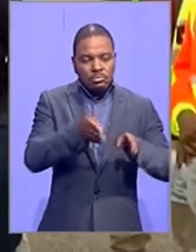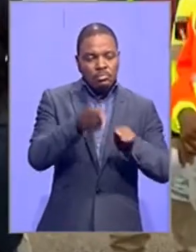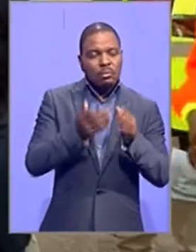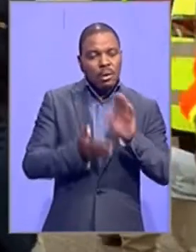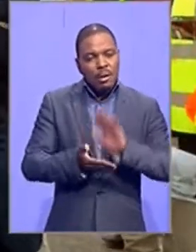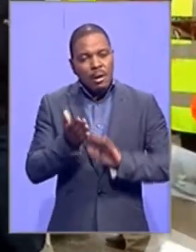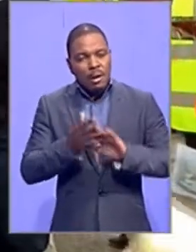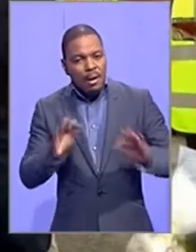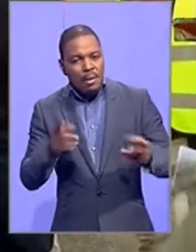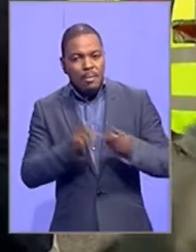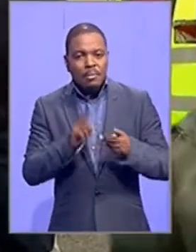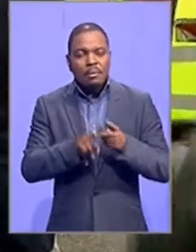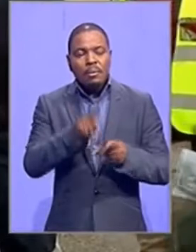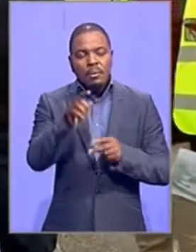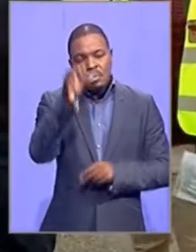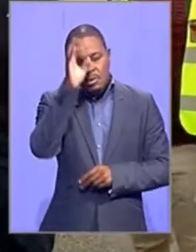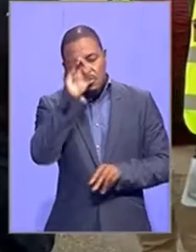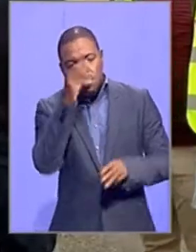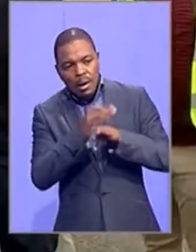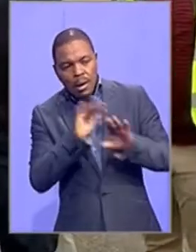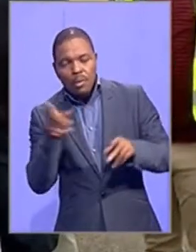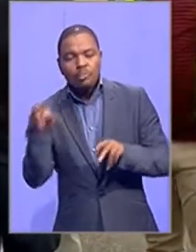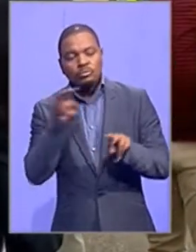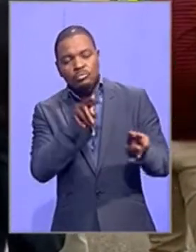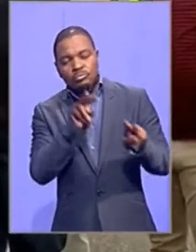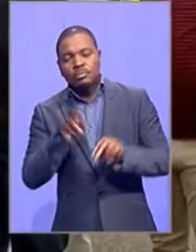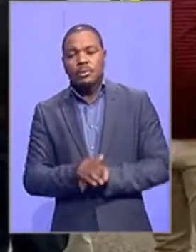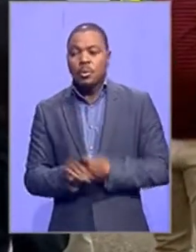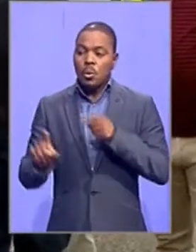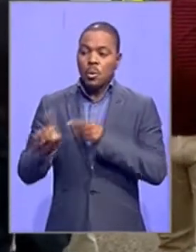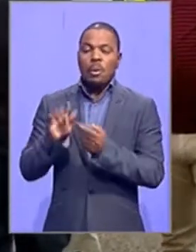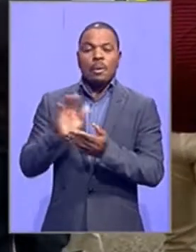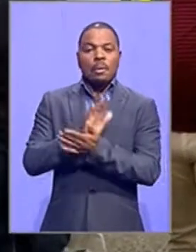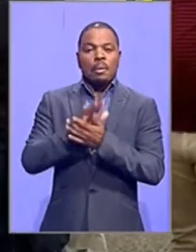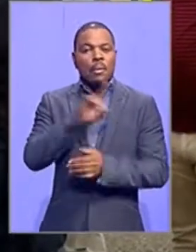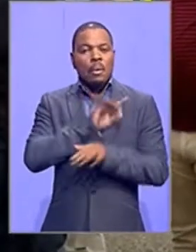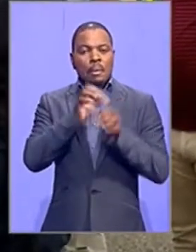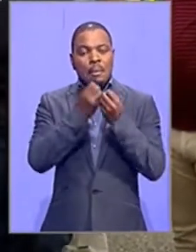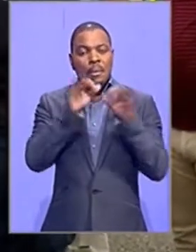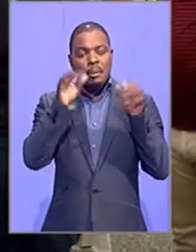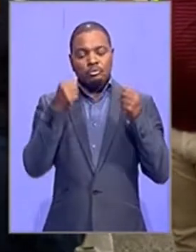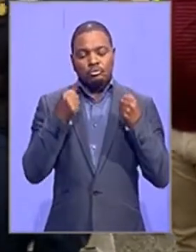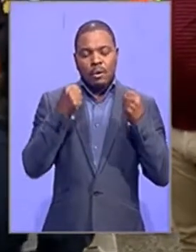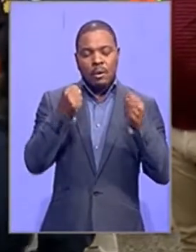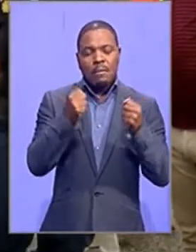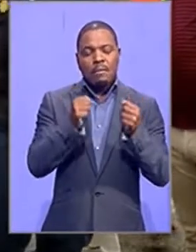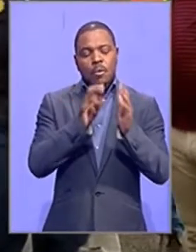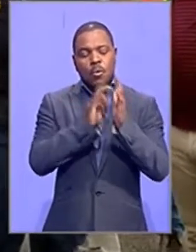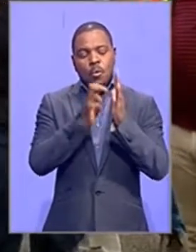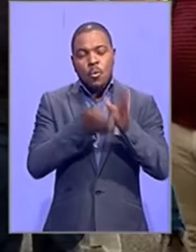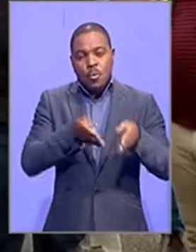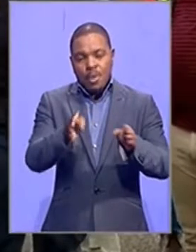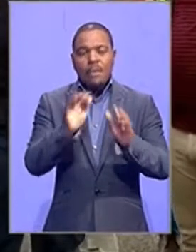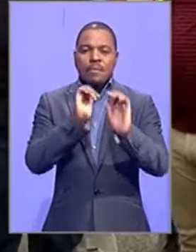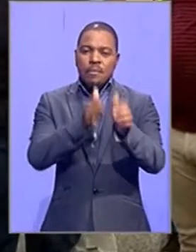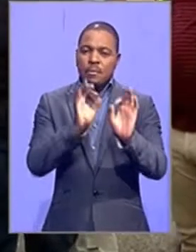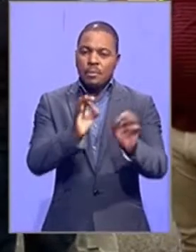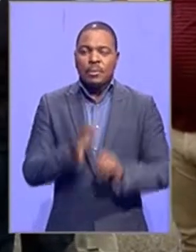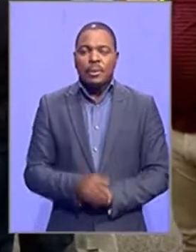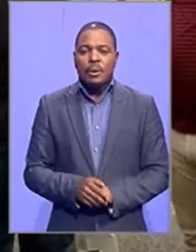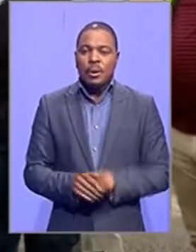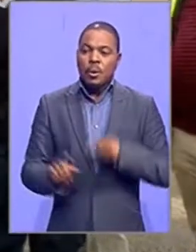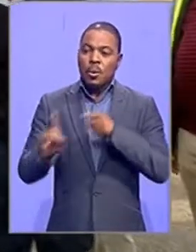ga makala a tshegetsang molao mo ditseleng. A re o itumedisiwa ke go bona bakgweetsi ba le bantsi ba obamela melao ya tsela. O ne